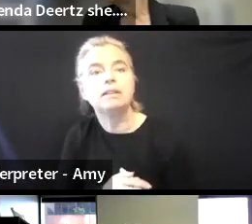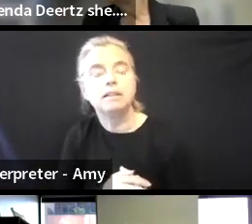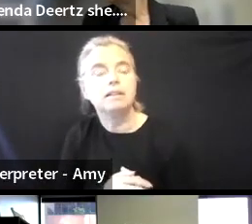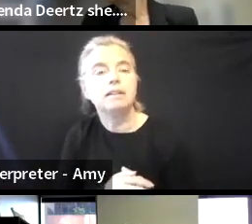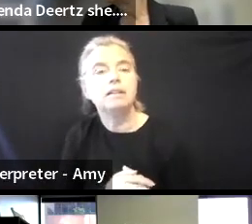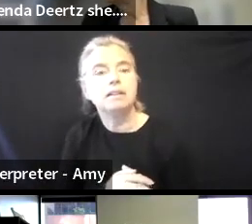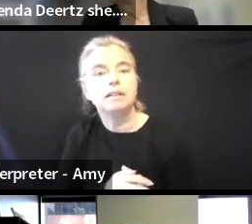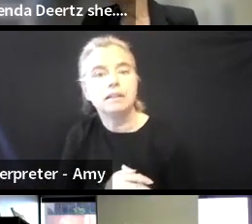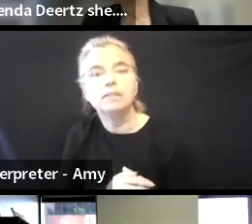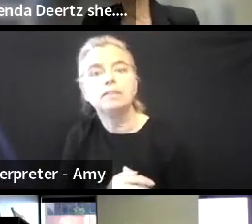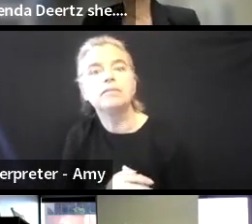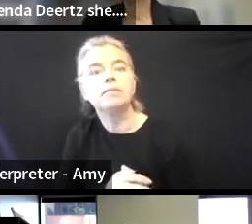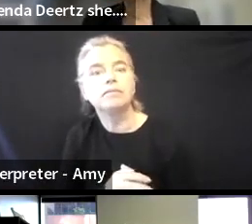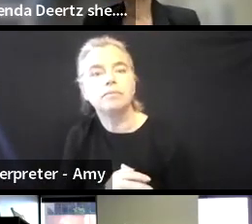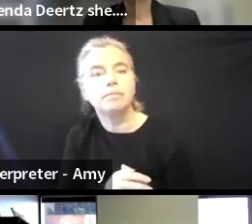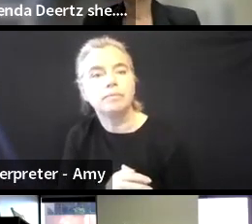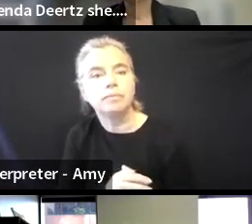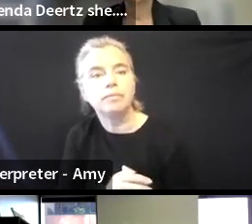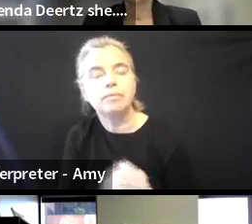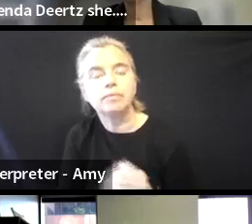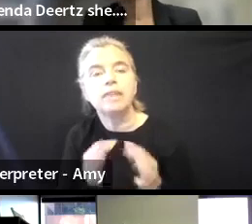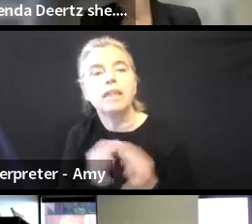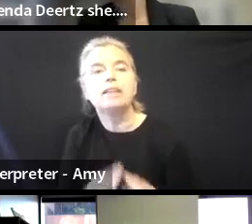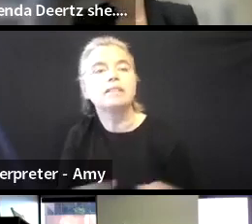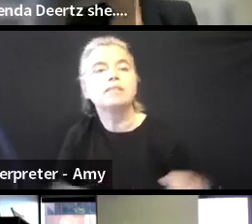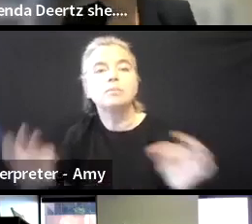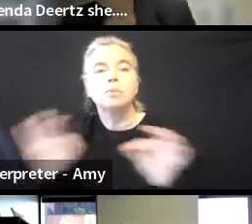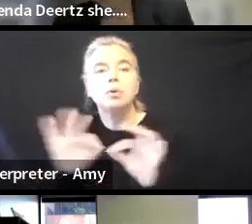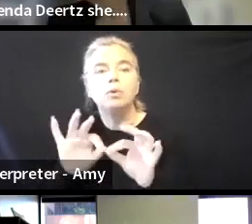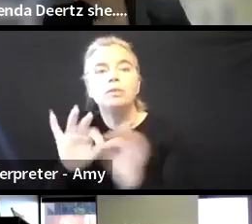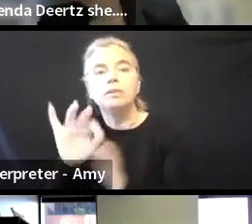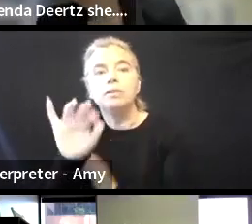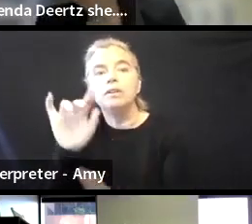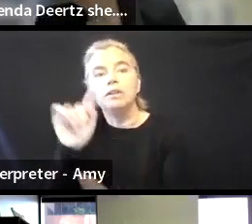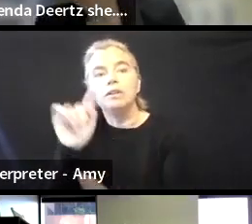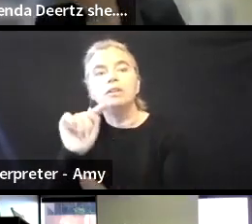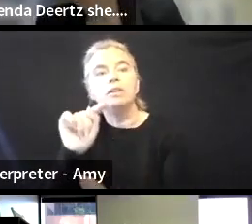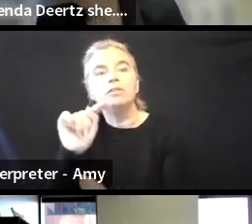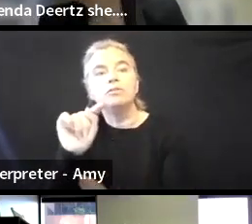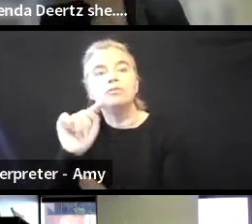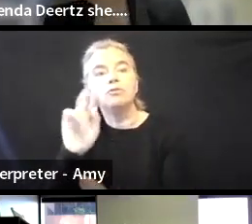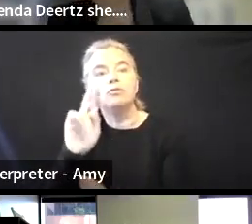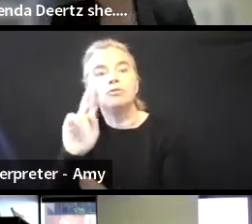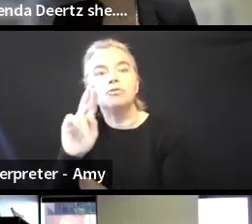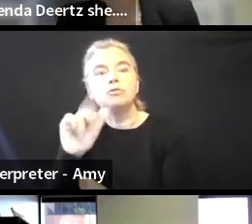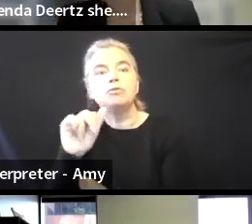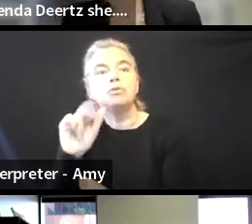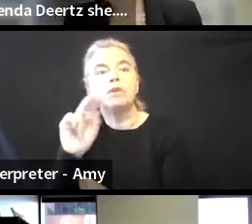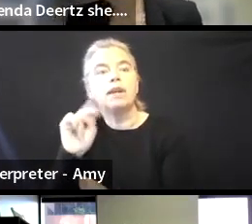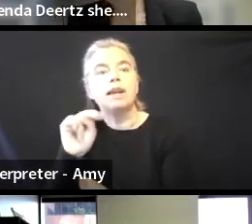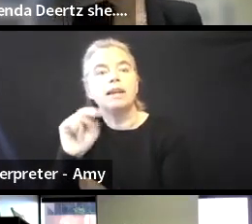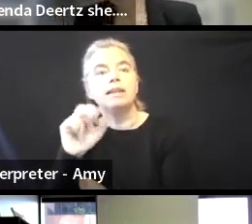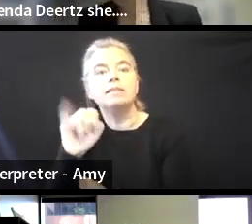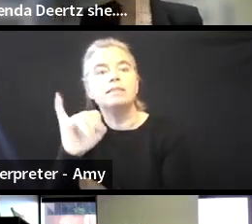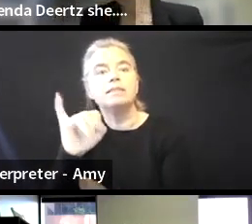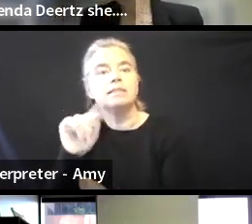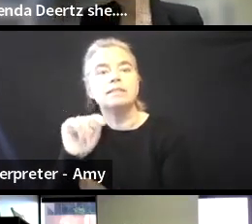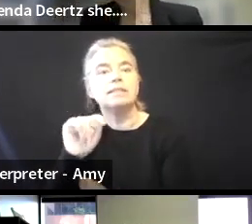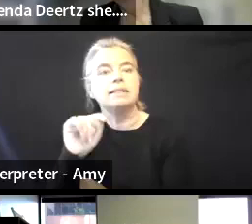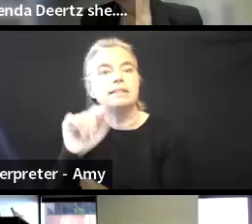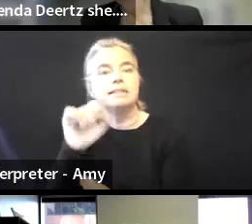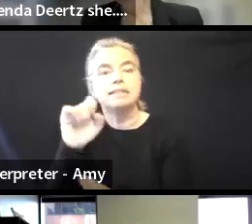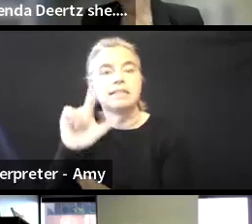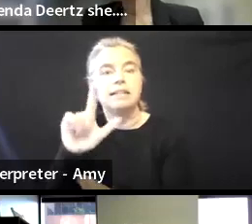changing essentially the face of transit in the greater St. Louis area, that we're careful